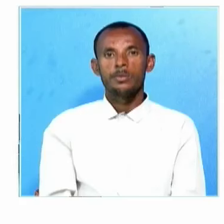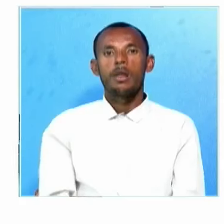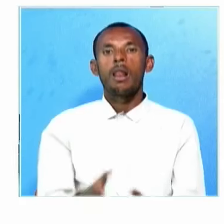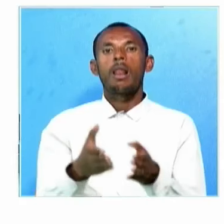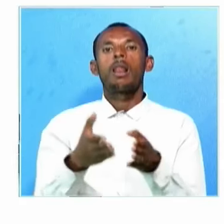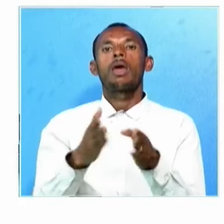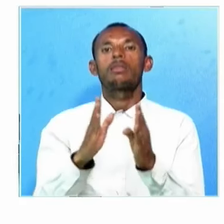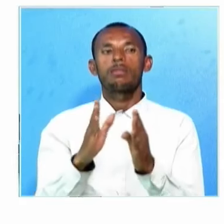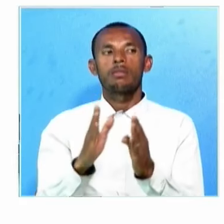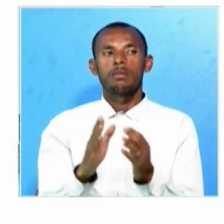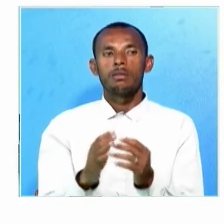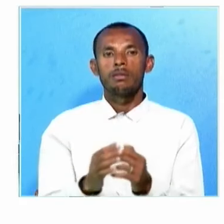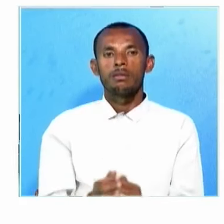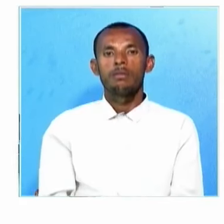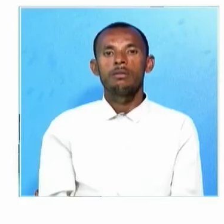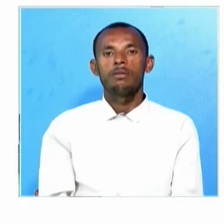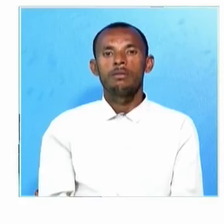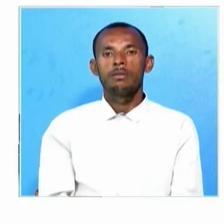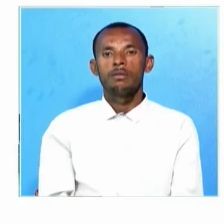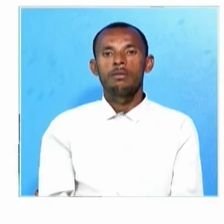Let